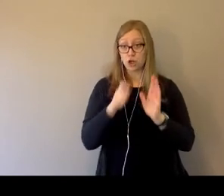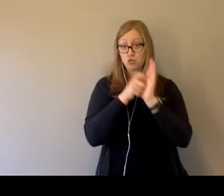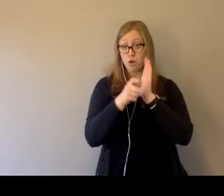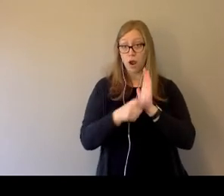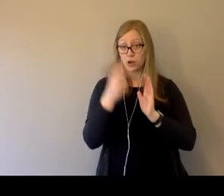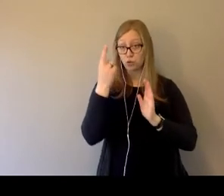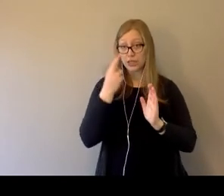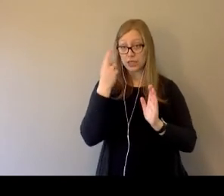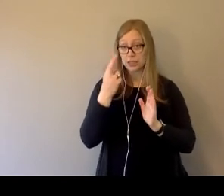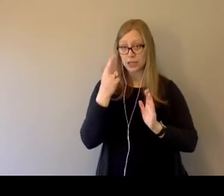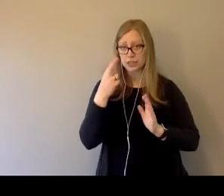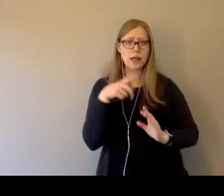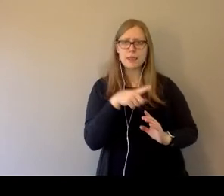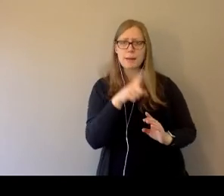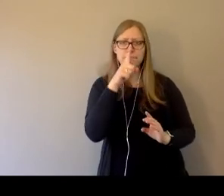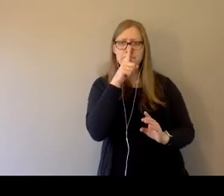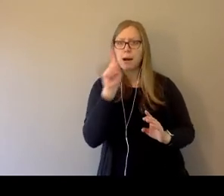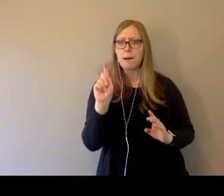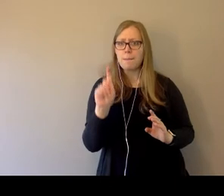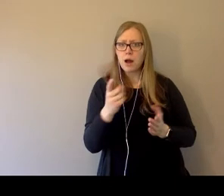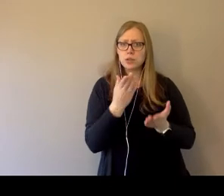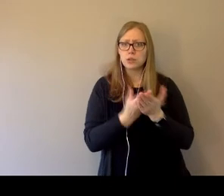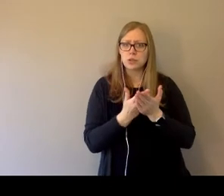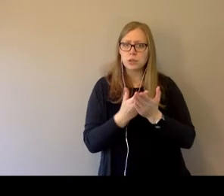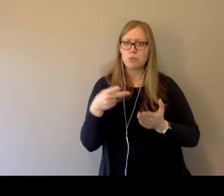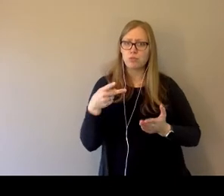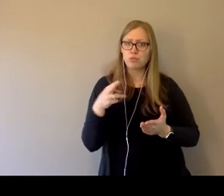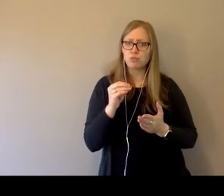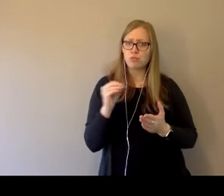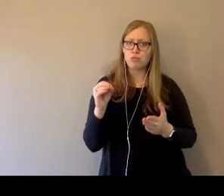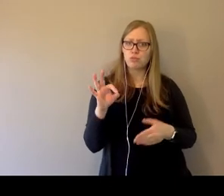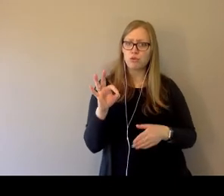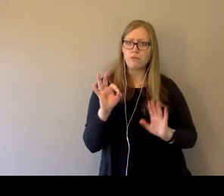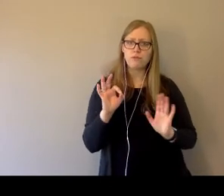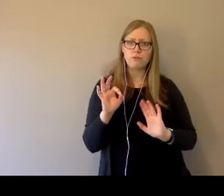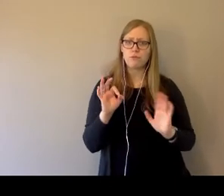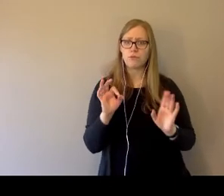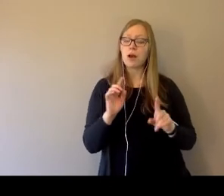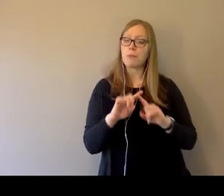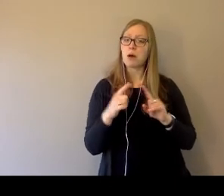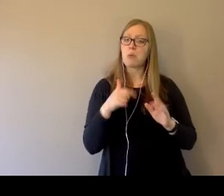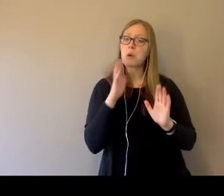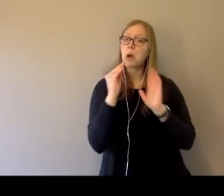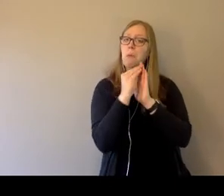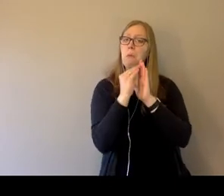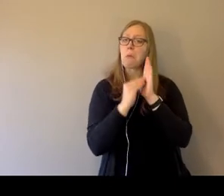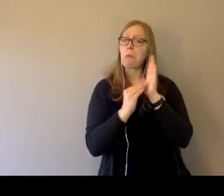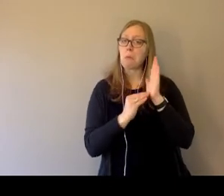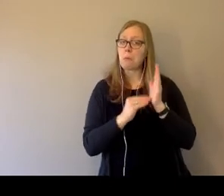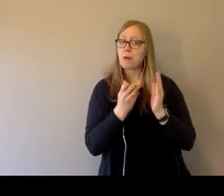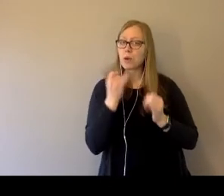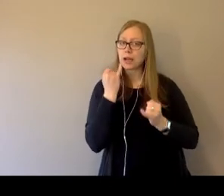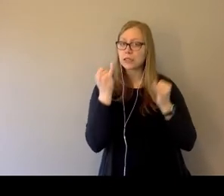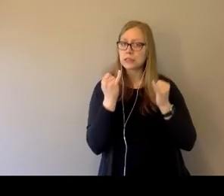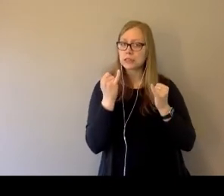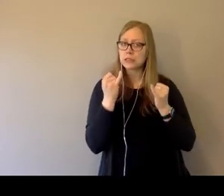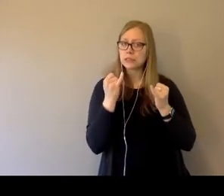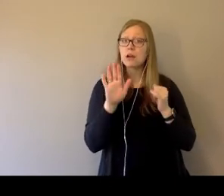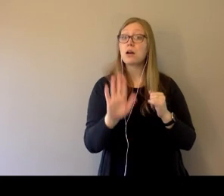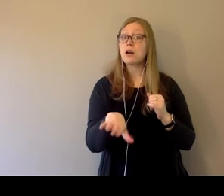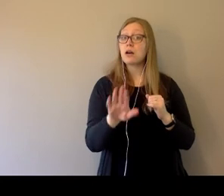They didn't tell you had to. And then for the other angle pair, now we're going to be careful about how we name these because order